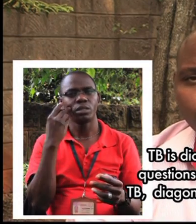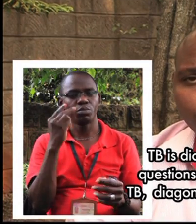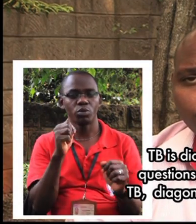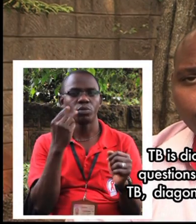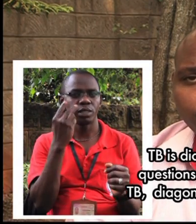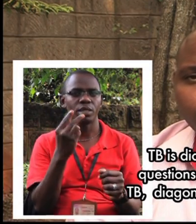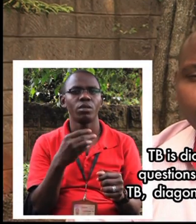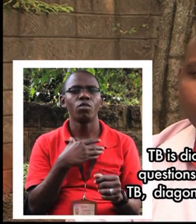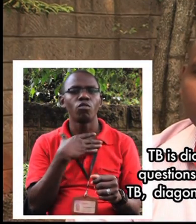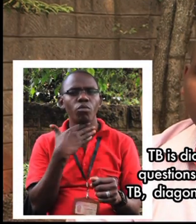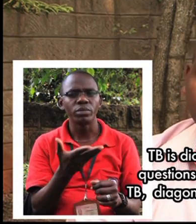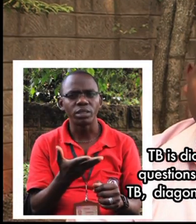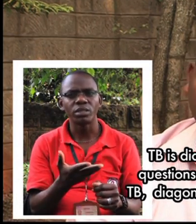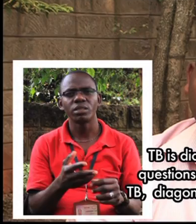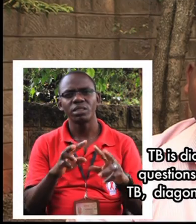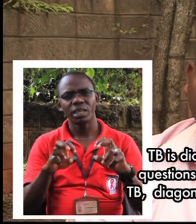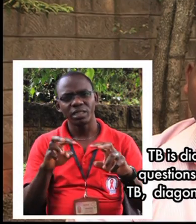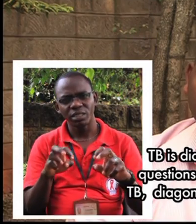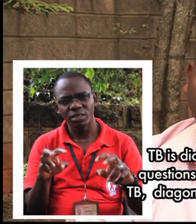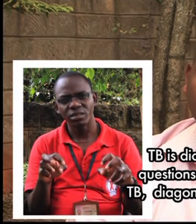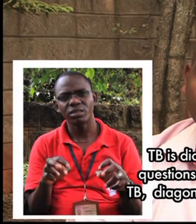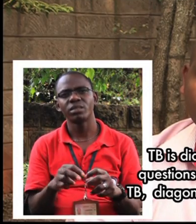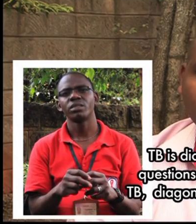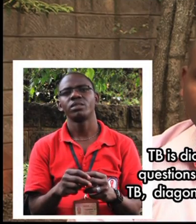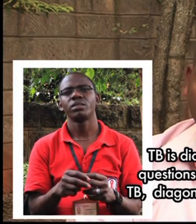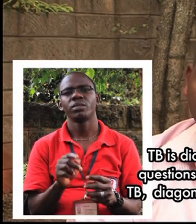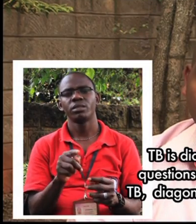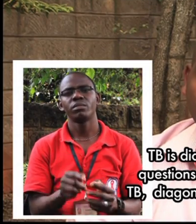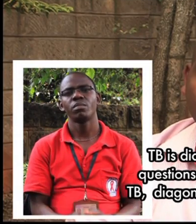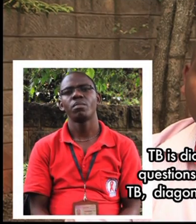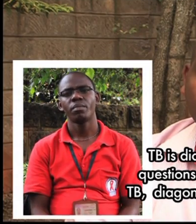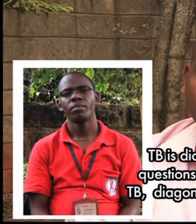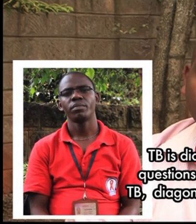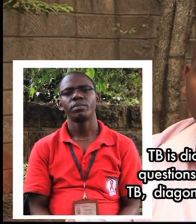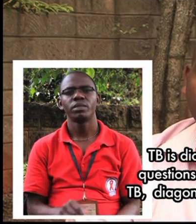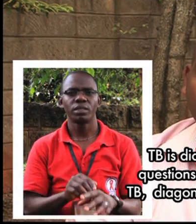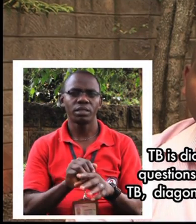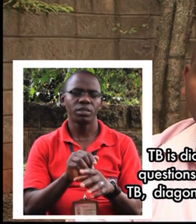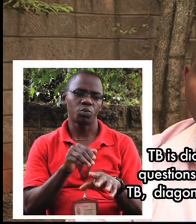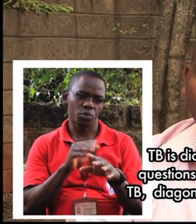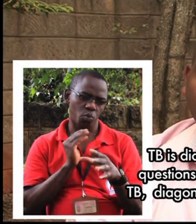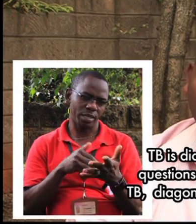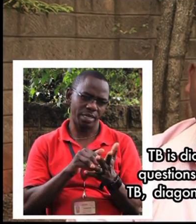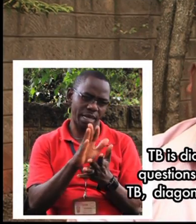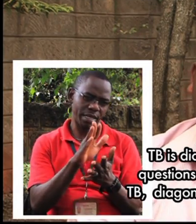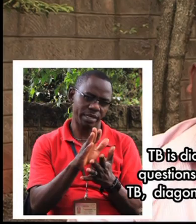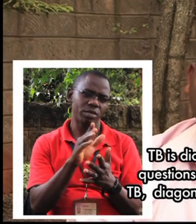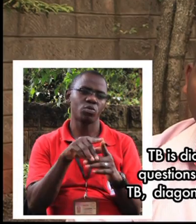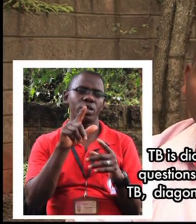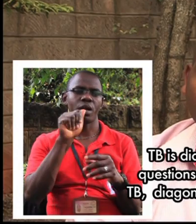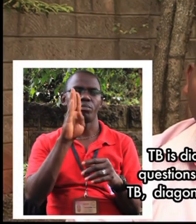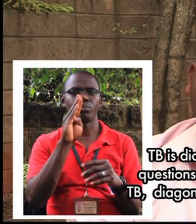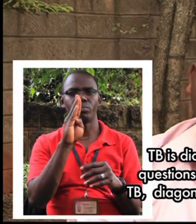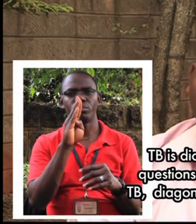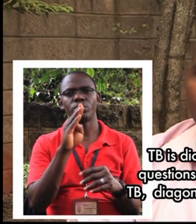ask questions that are specific and suggestive of TB. And then if someone scores, if